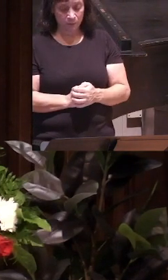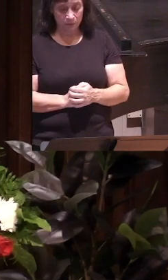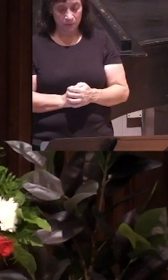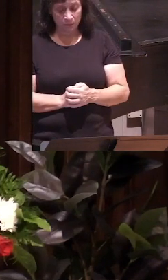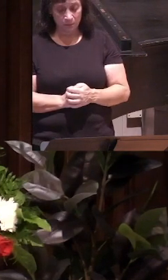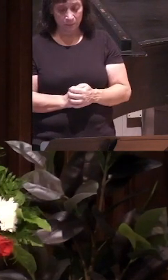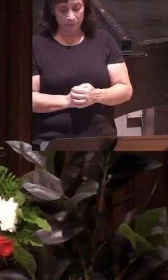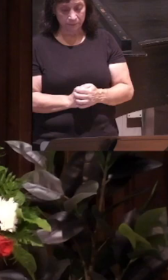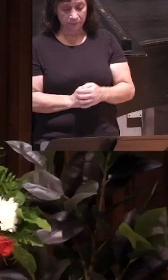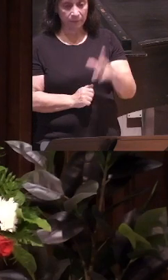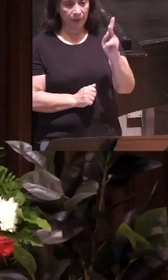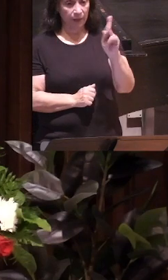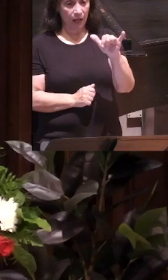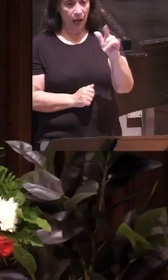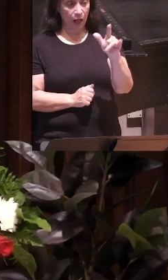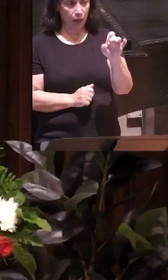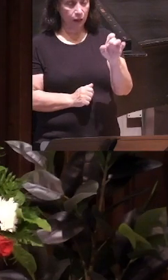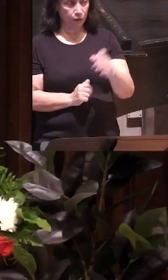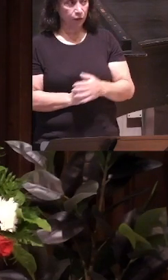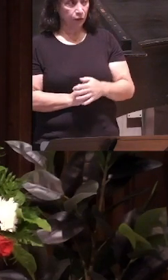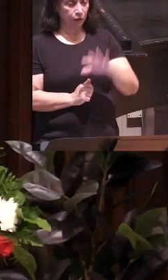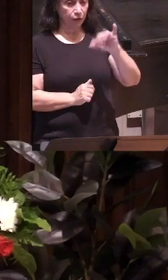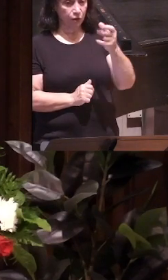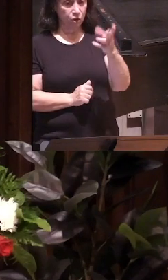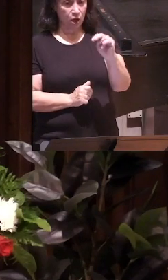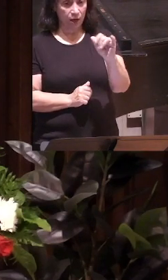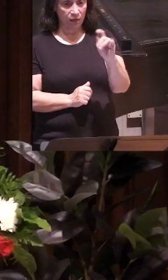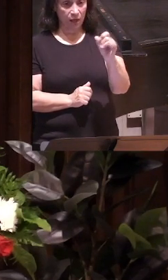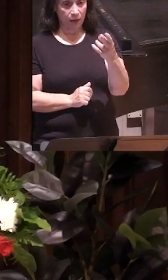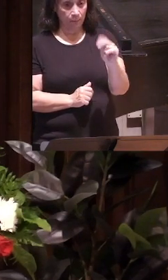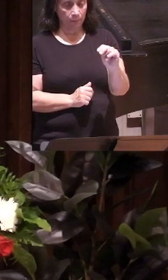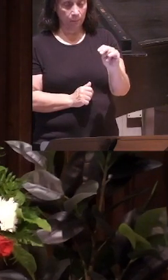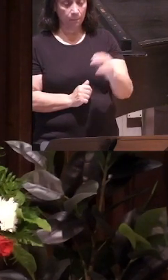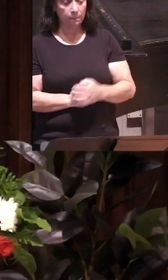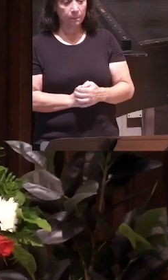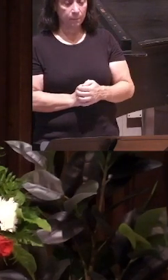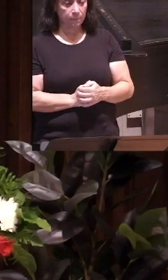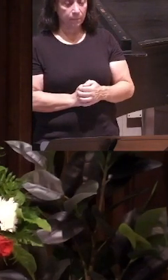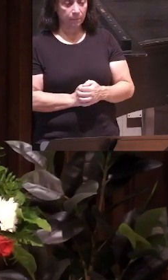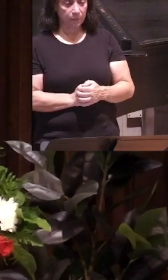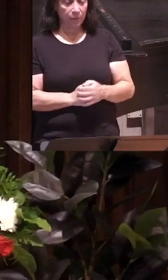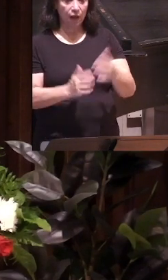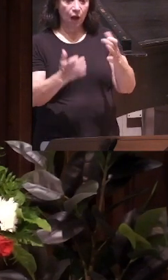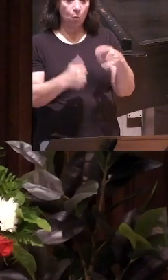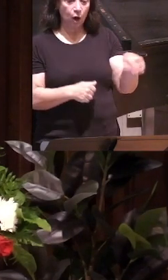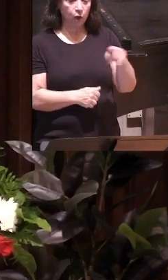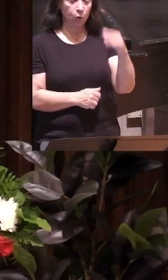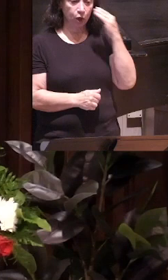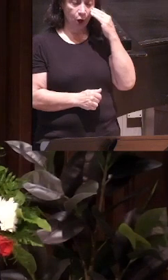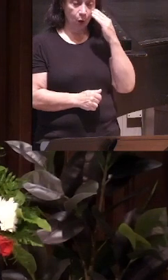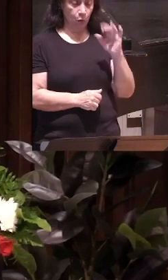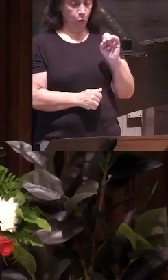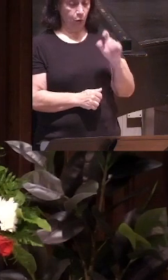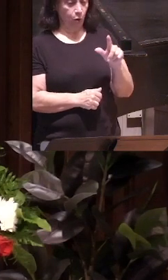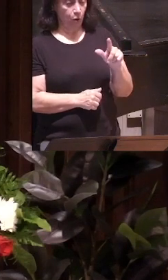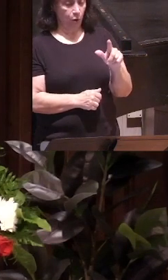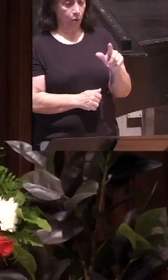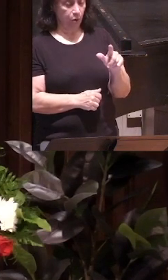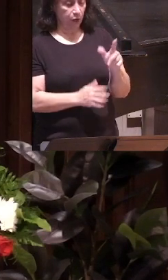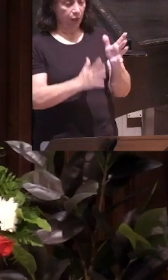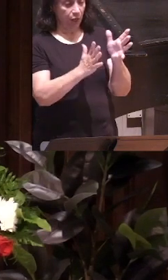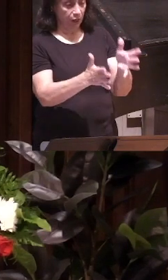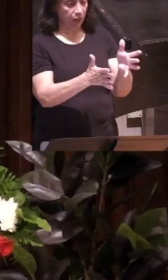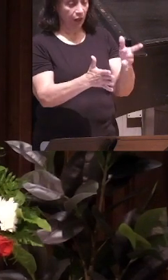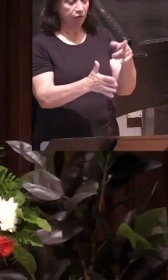Kyle, Jonathan, I want you to know that Earl left